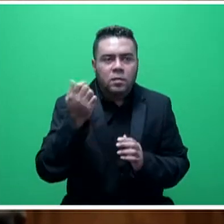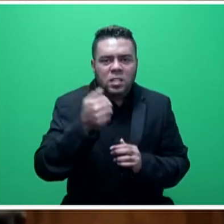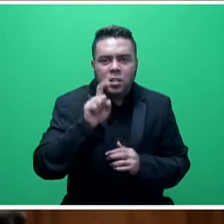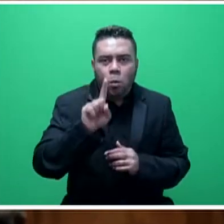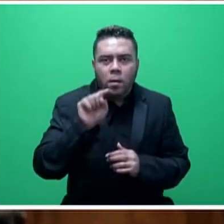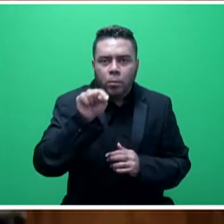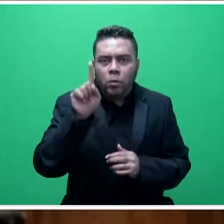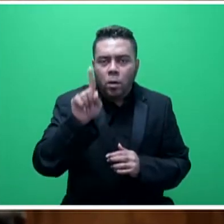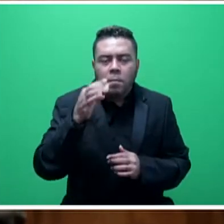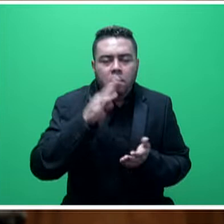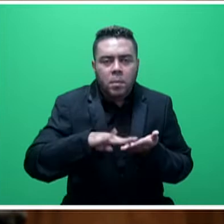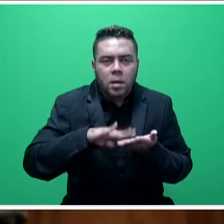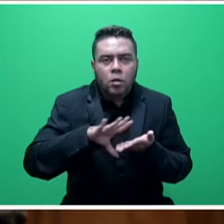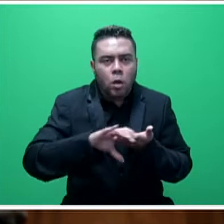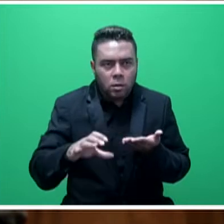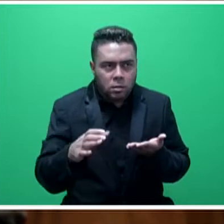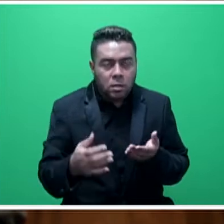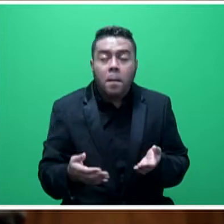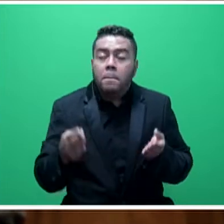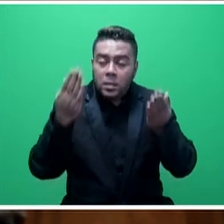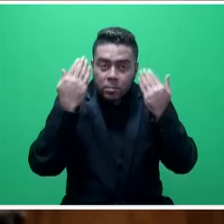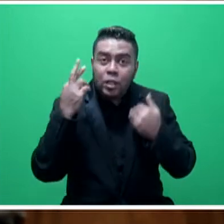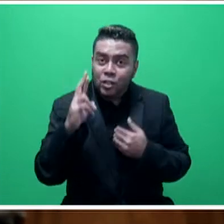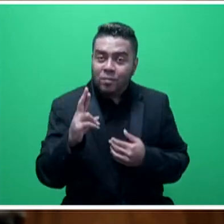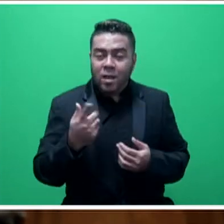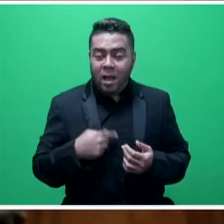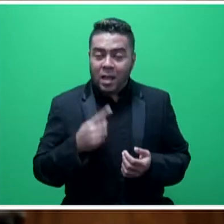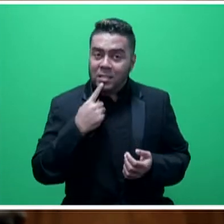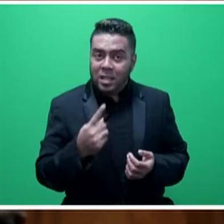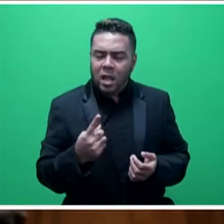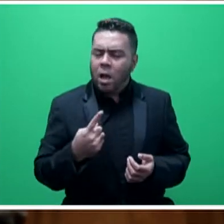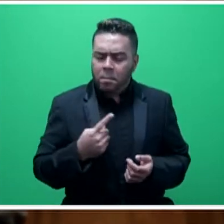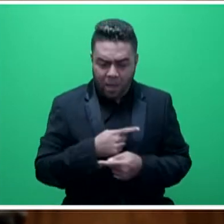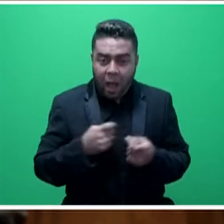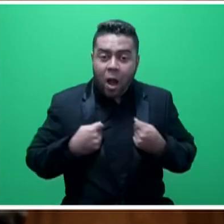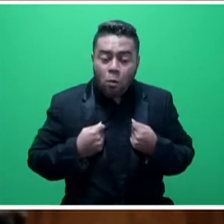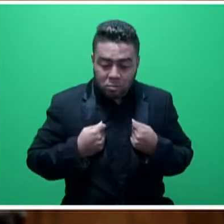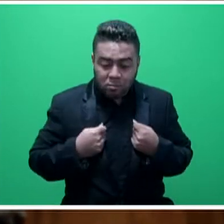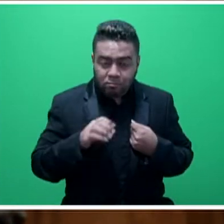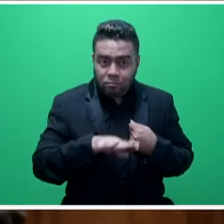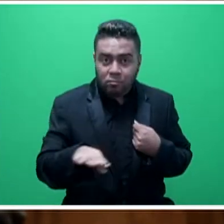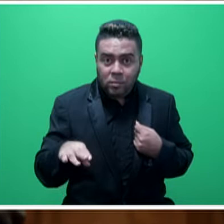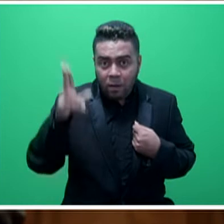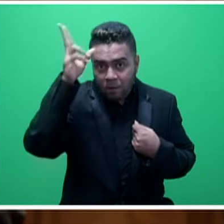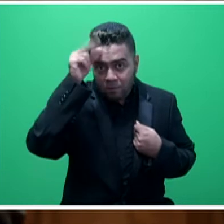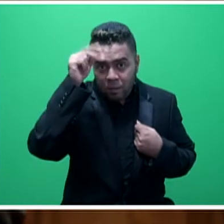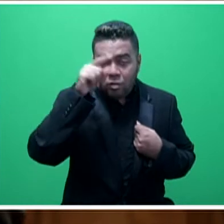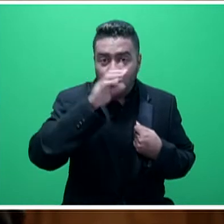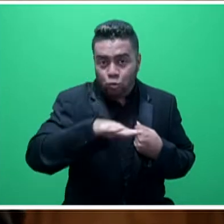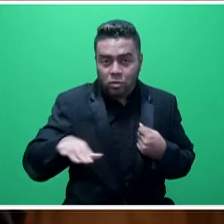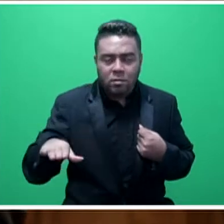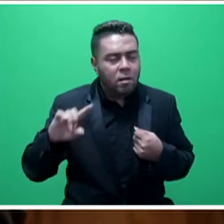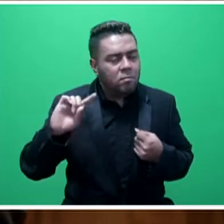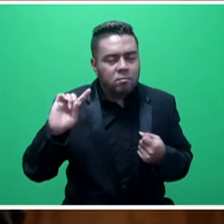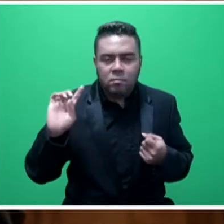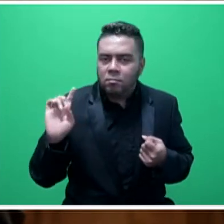Mr. Speaker said, like I said, our children come first. In order to qualify for TELS loan